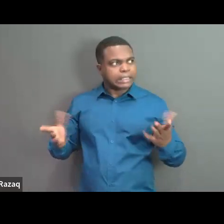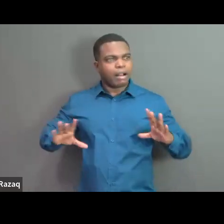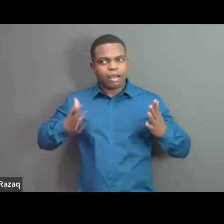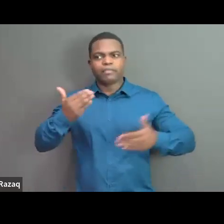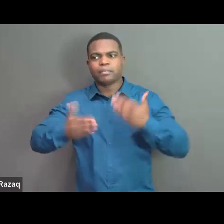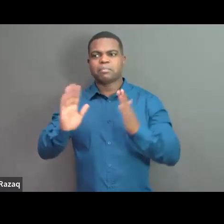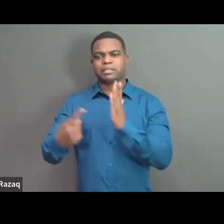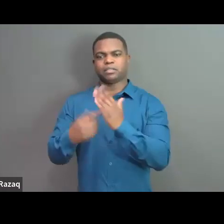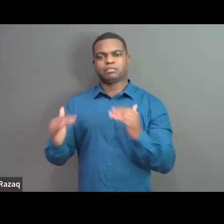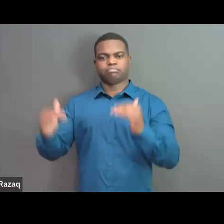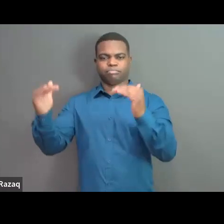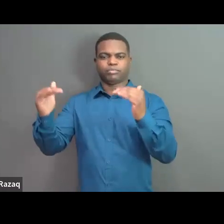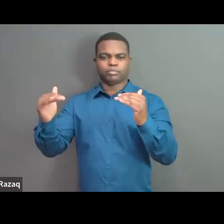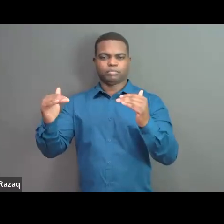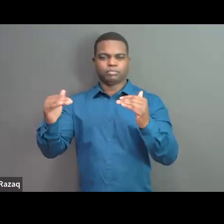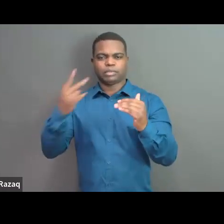support this movement.